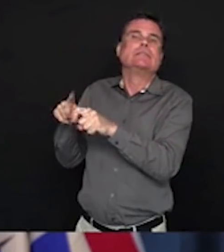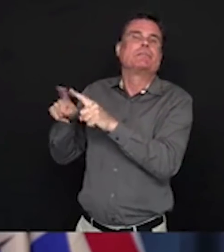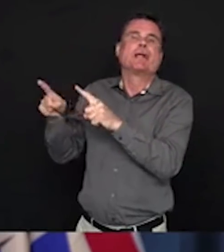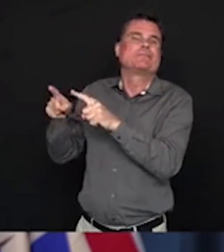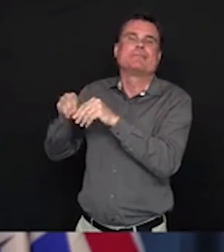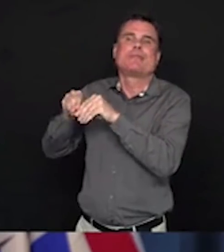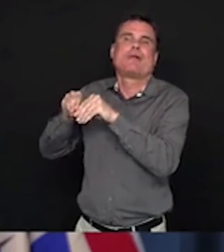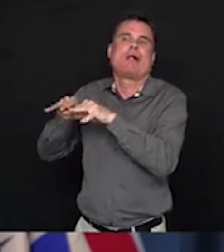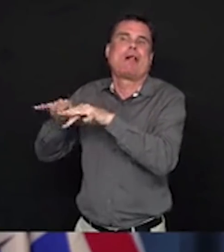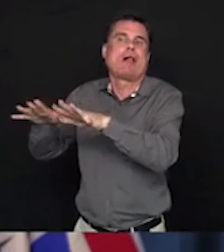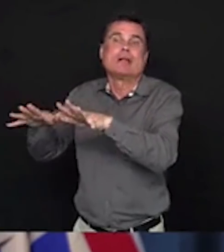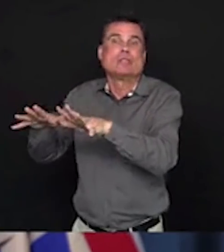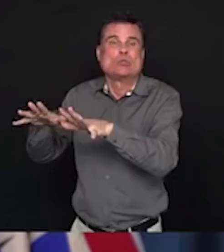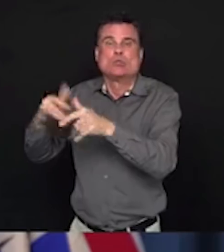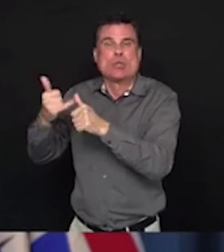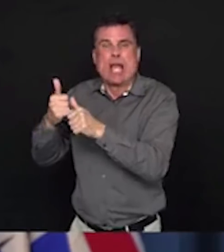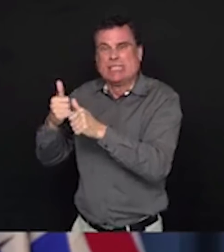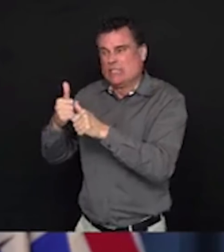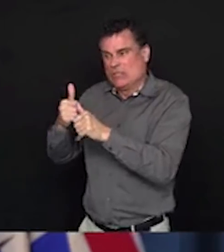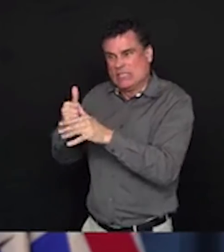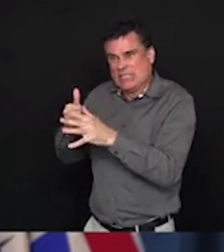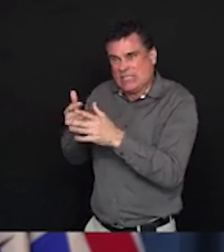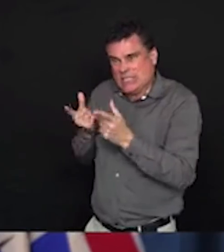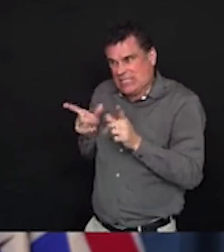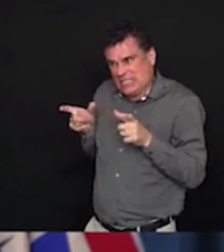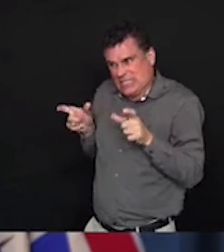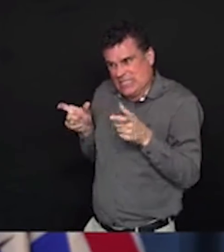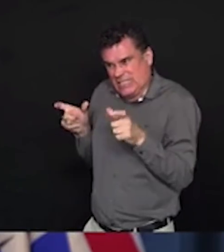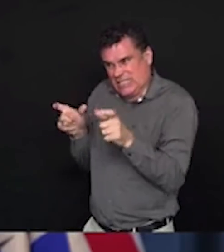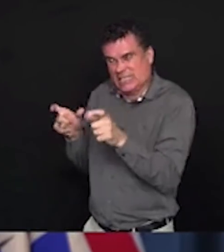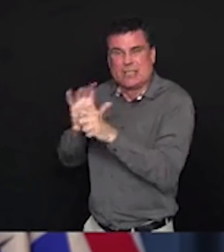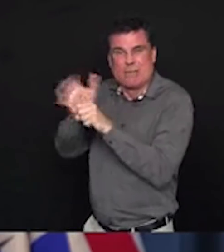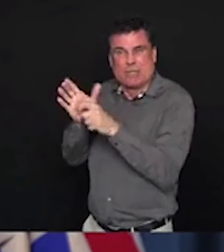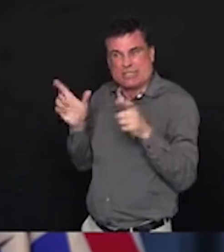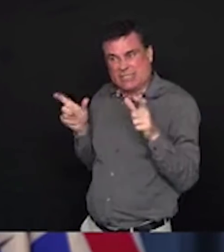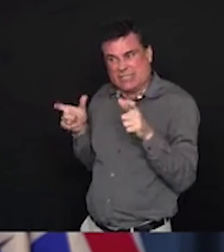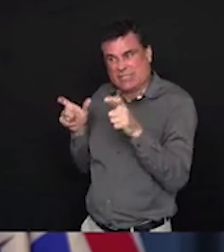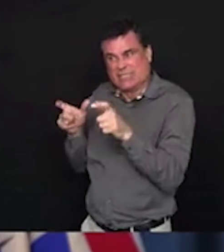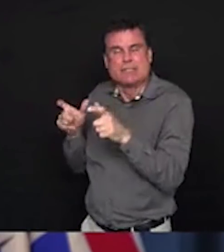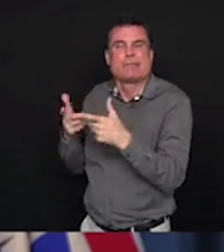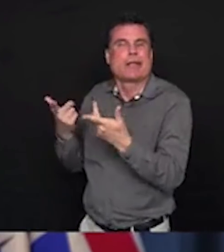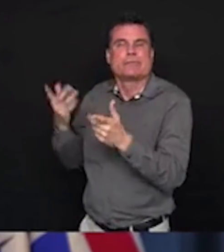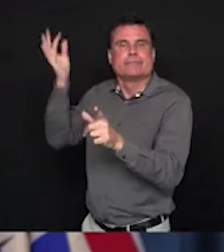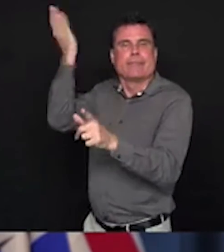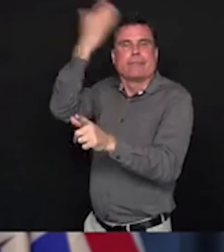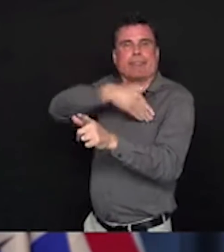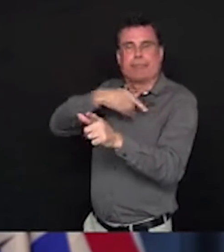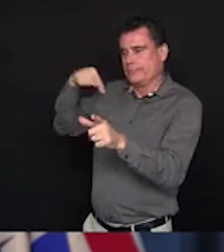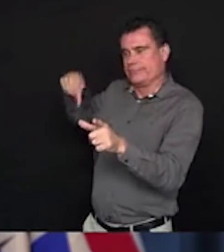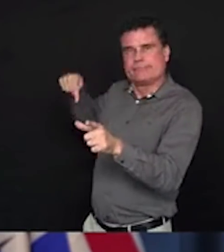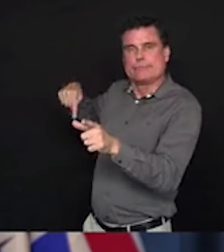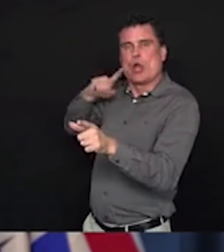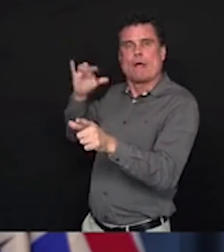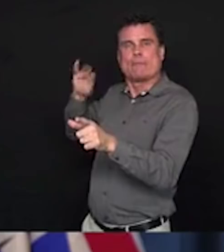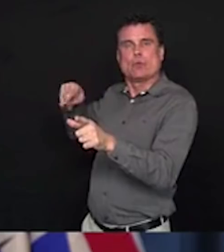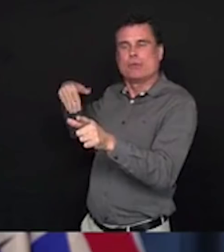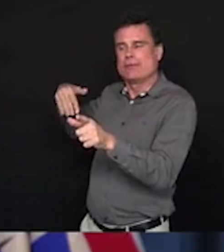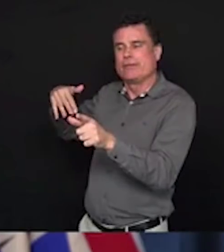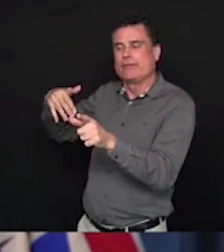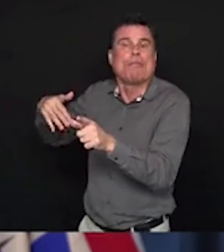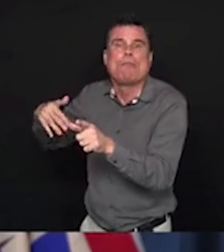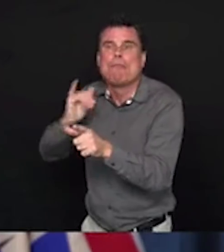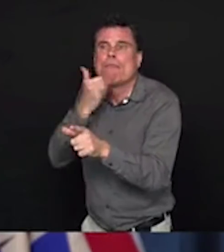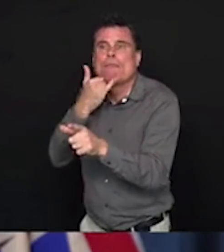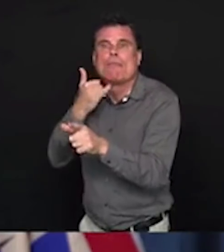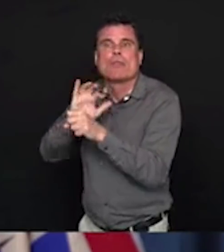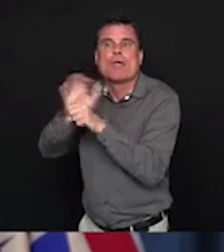from Washington State, where they had a number of care home outbreaks as well. And as we know, there's nothing we have right now to